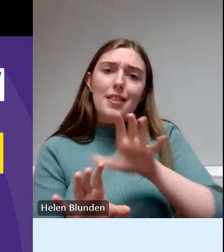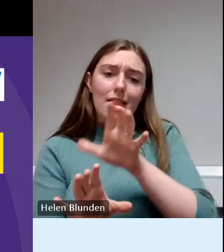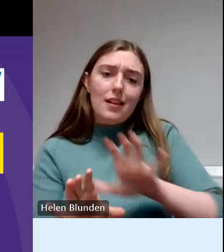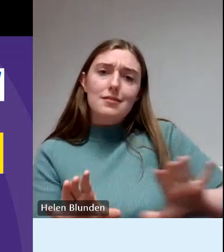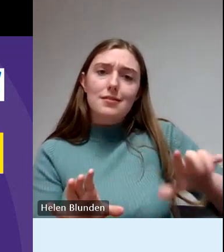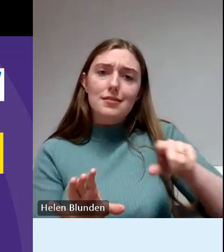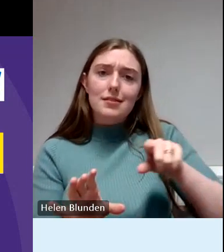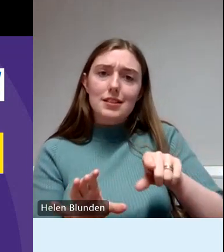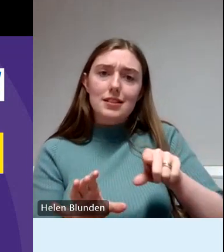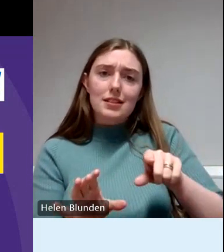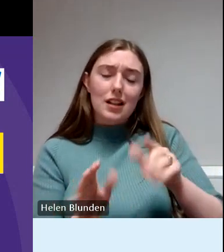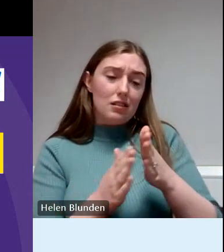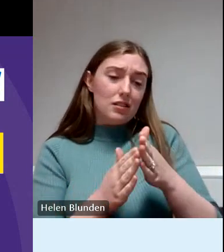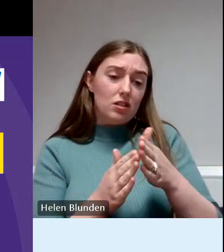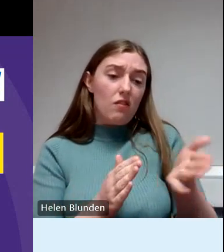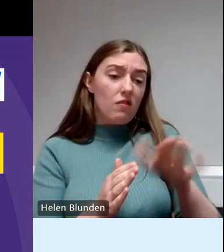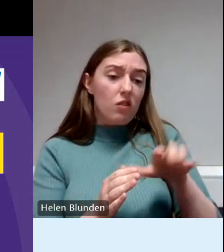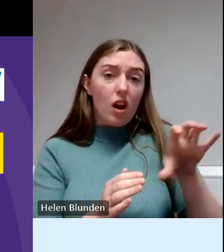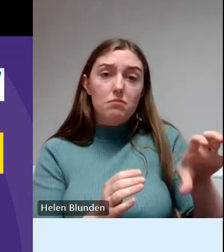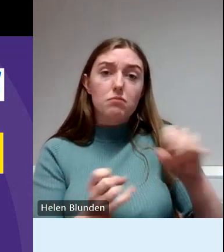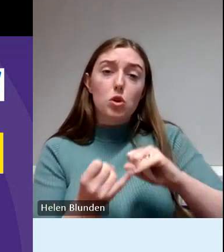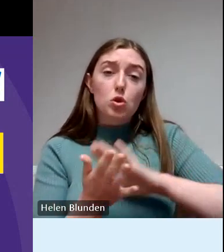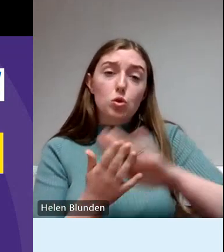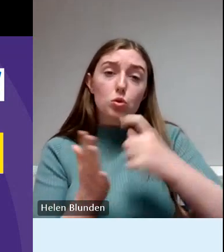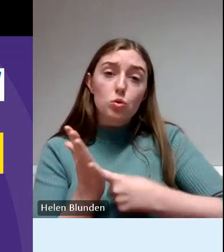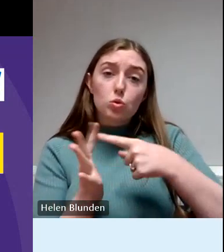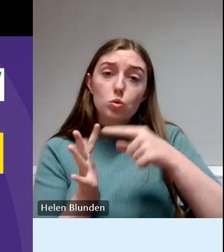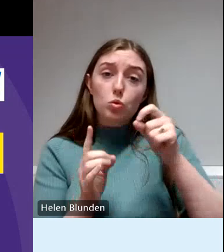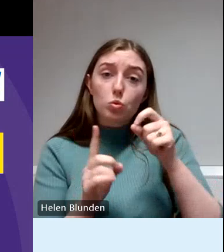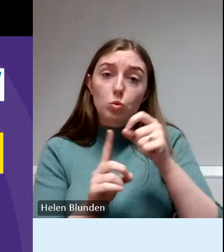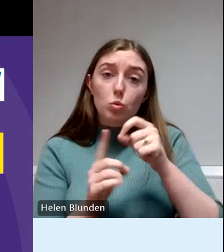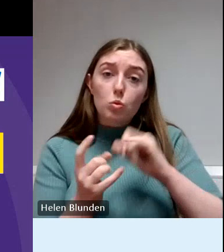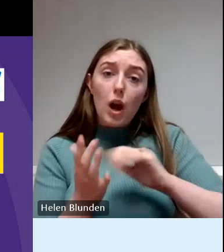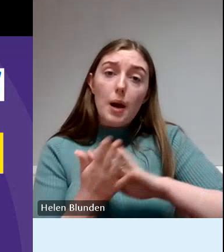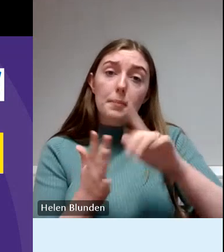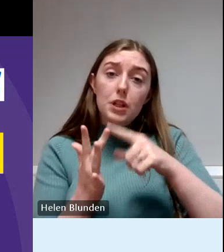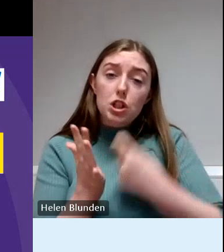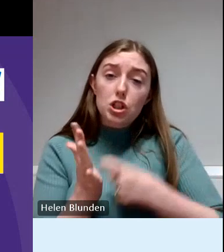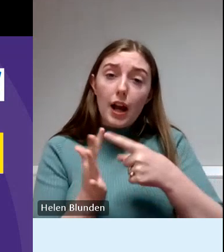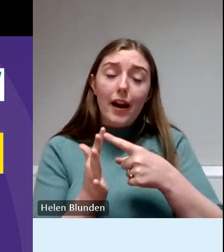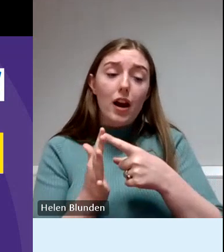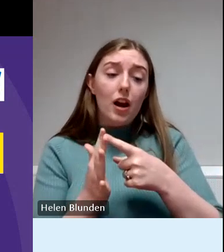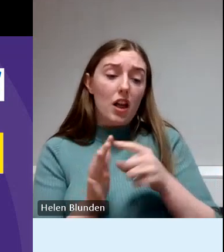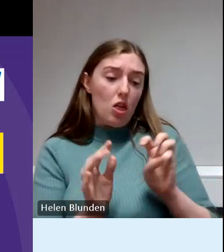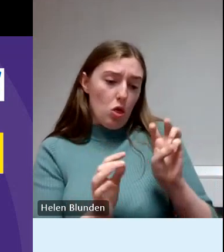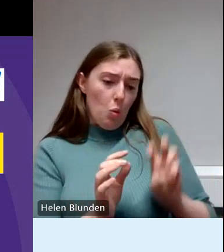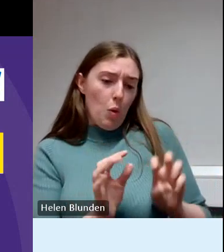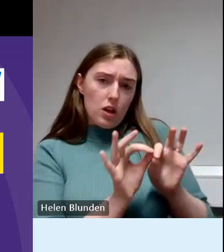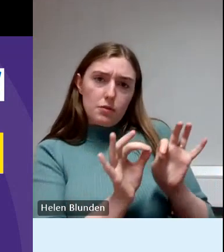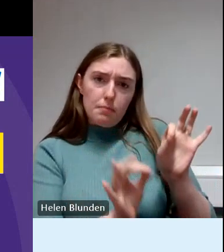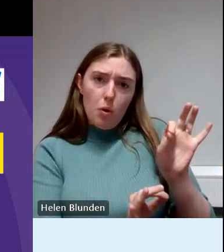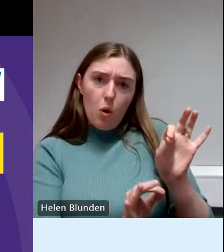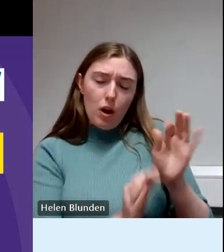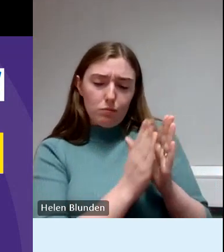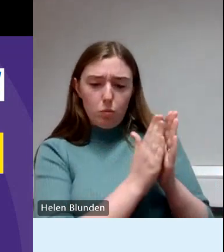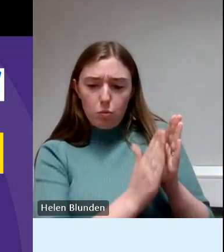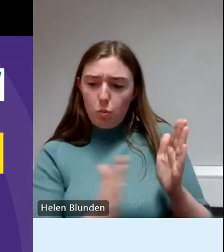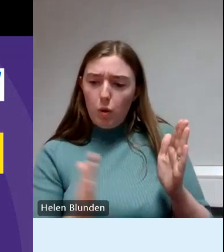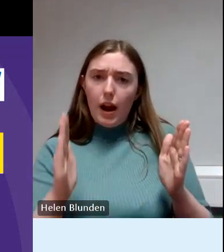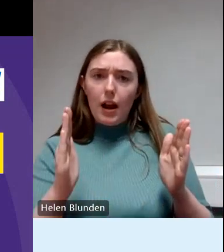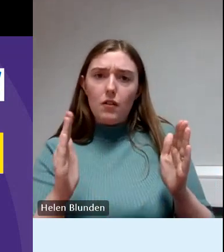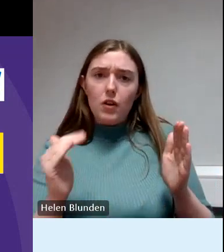sort of from Shropshire in the west and over to the Welsh border, right over to the North